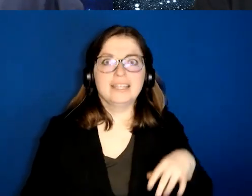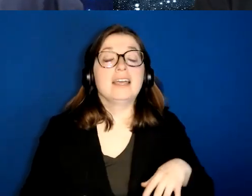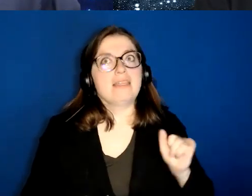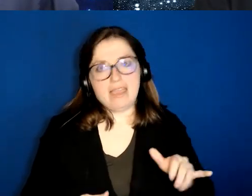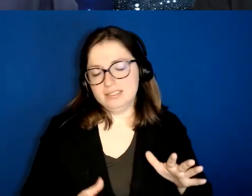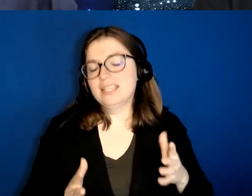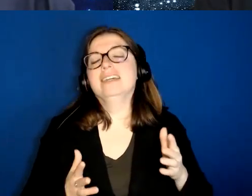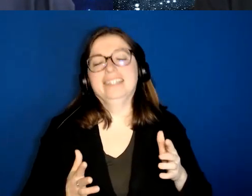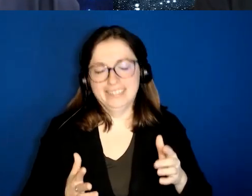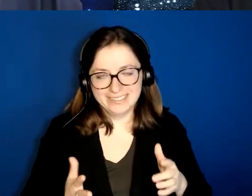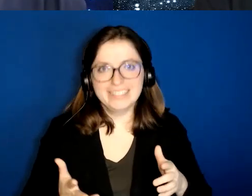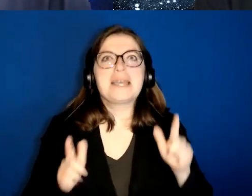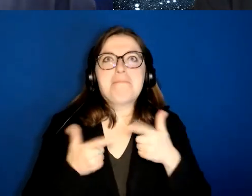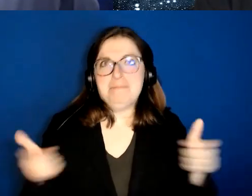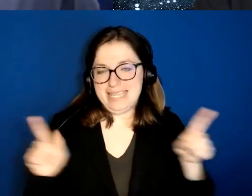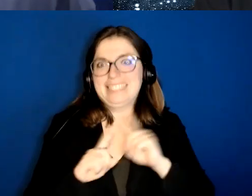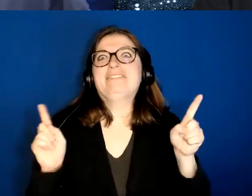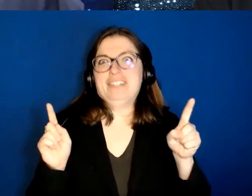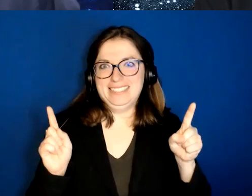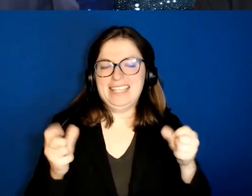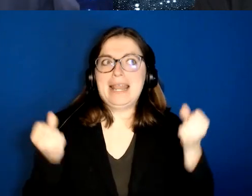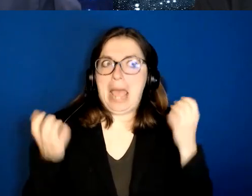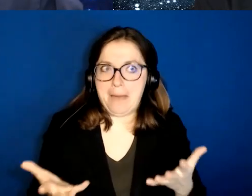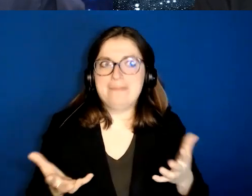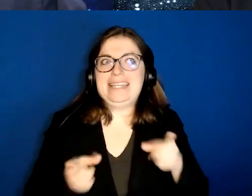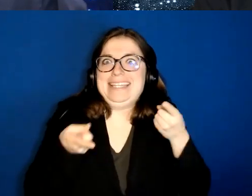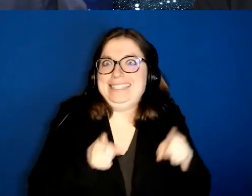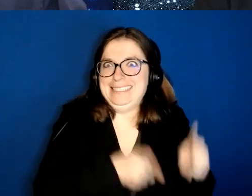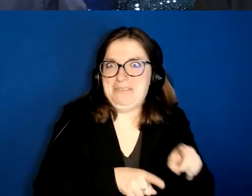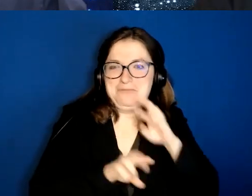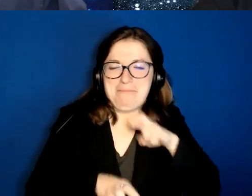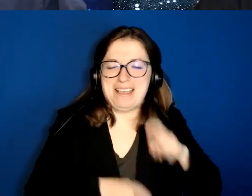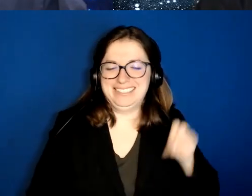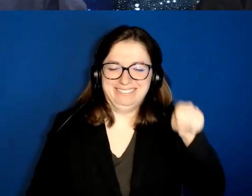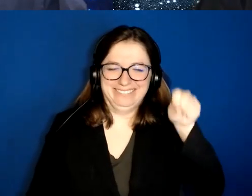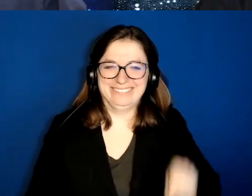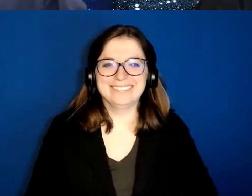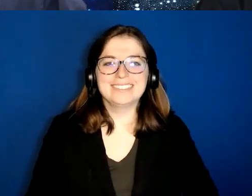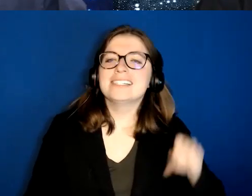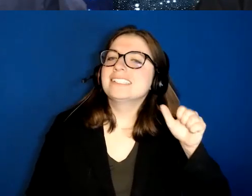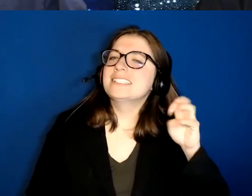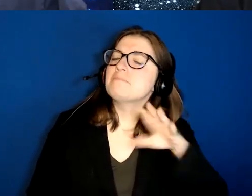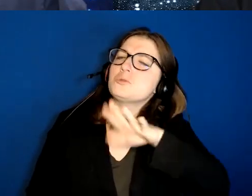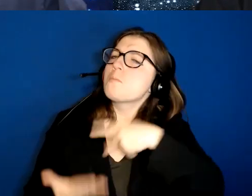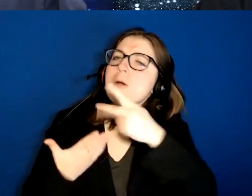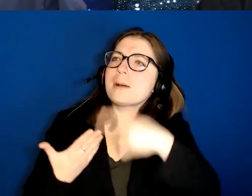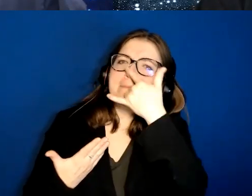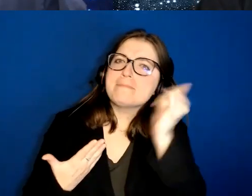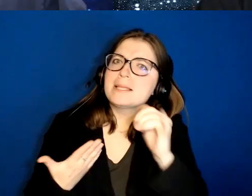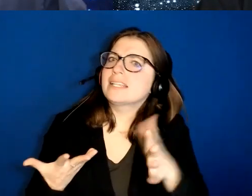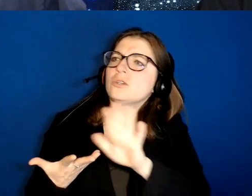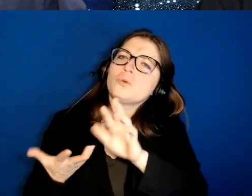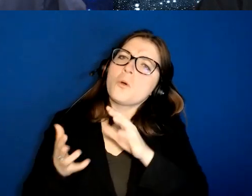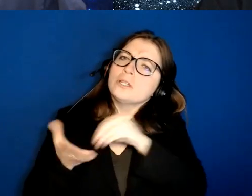in the number of incident responses over the years. Yeah. So what's your program like? How do you prepare your students for